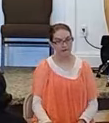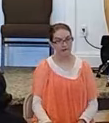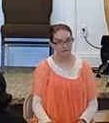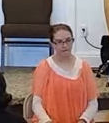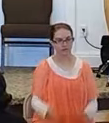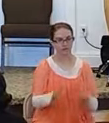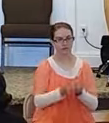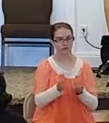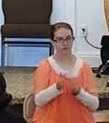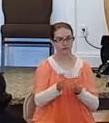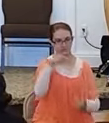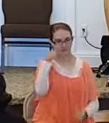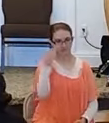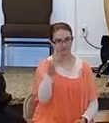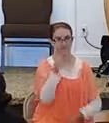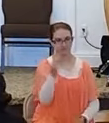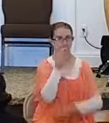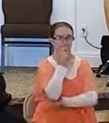Jesus said,